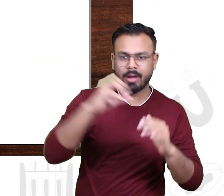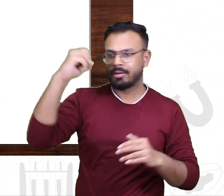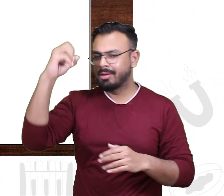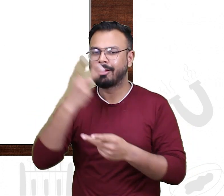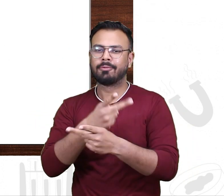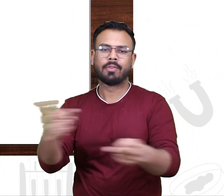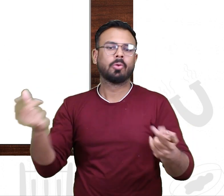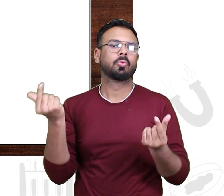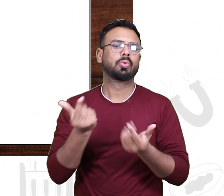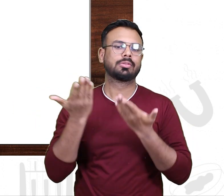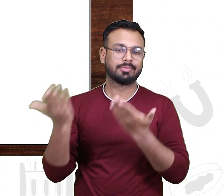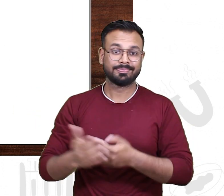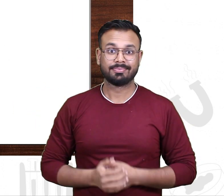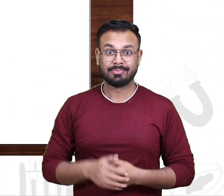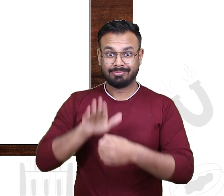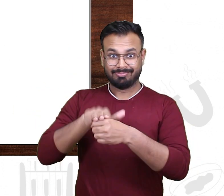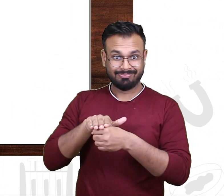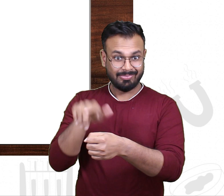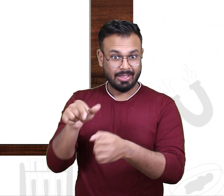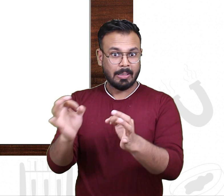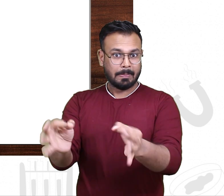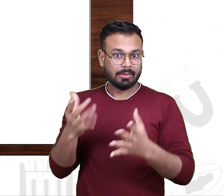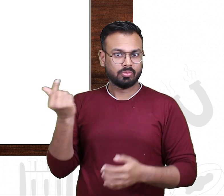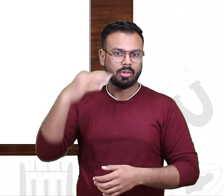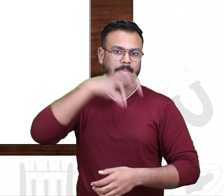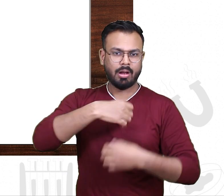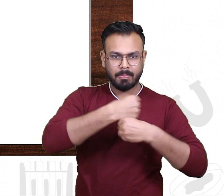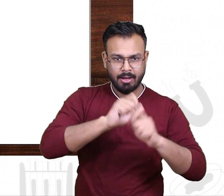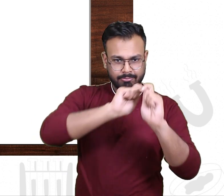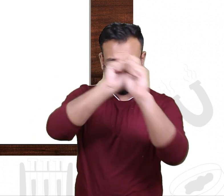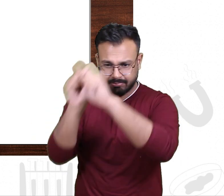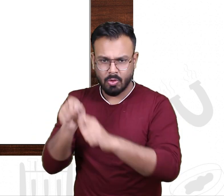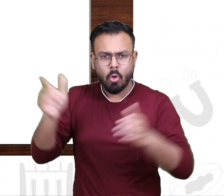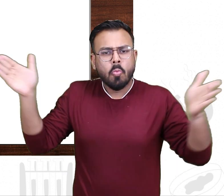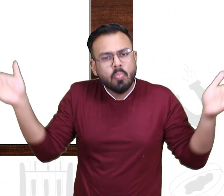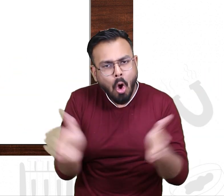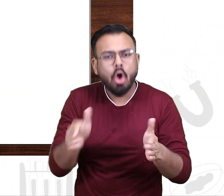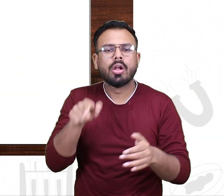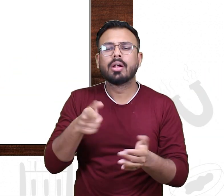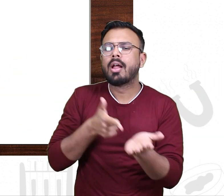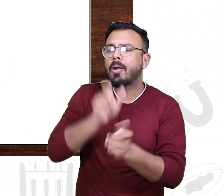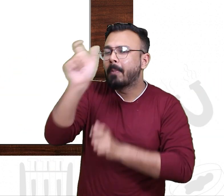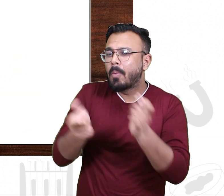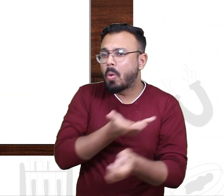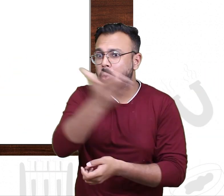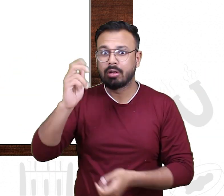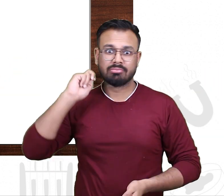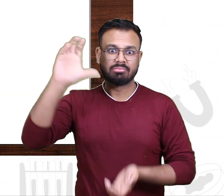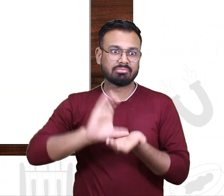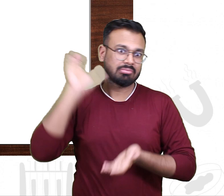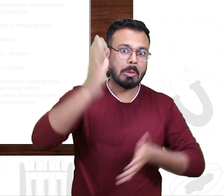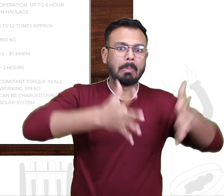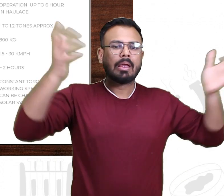An electric tractor is designed, and a prototype has been developed for small and marginal income farmers. These farmers cannot afford